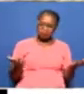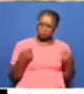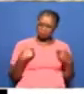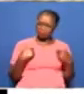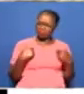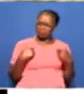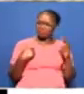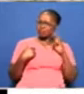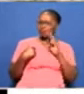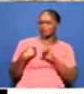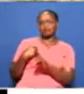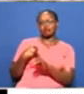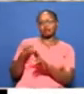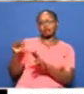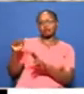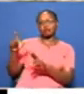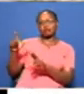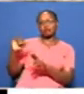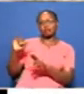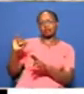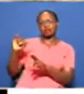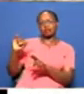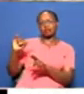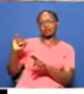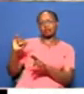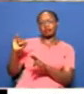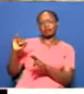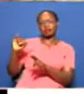Alibaba, nika scroll tu kwa internet